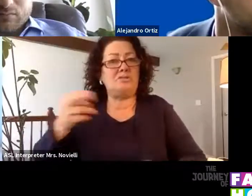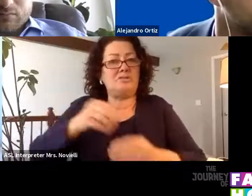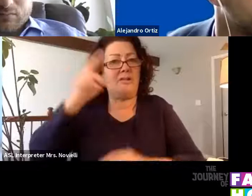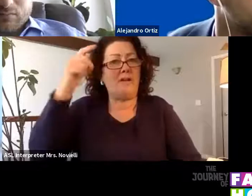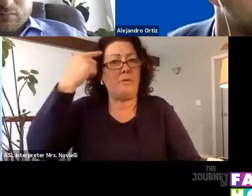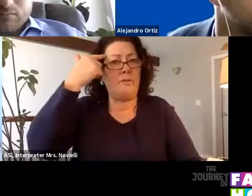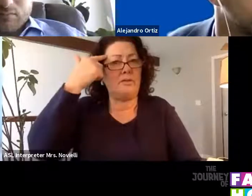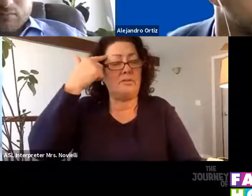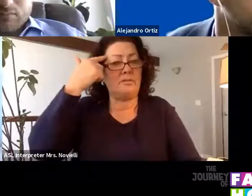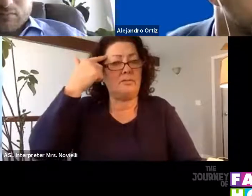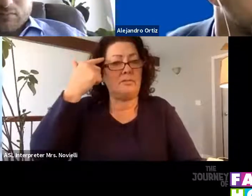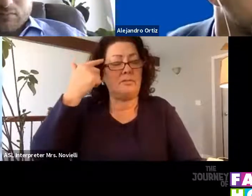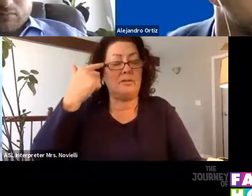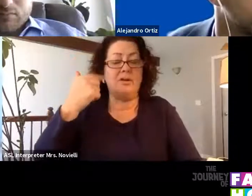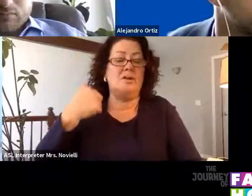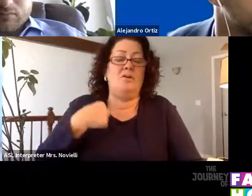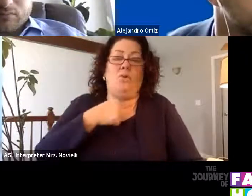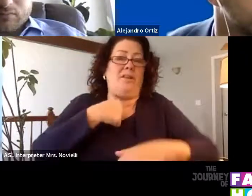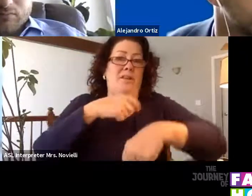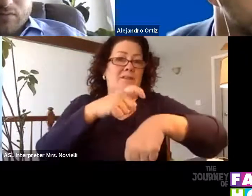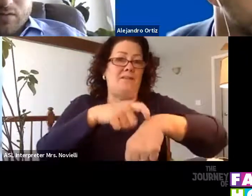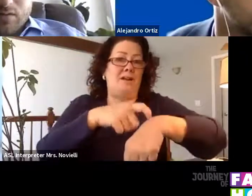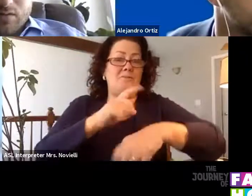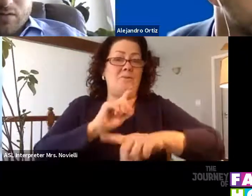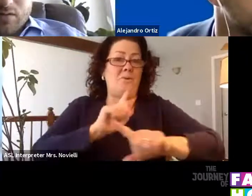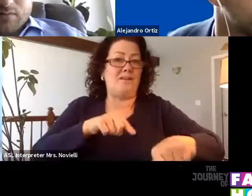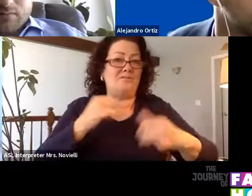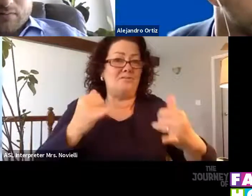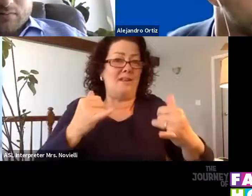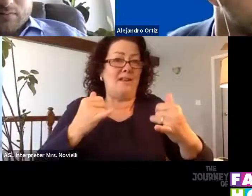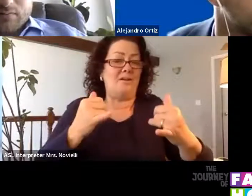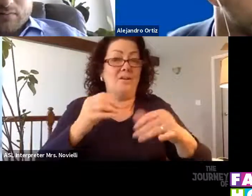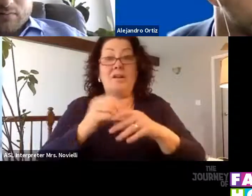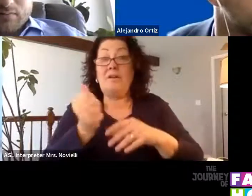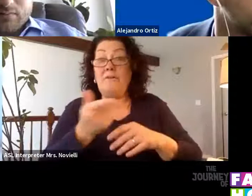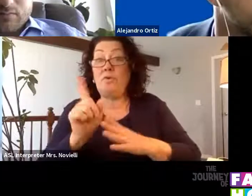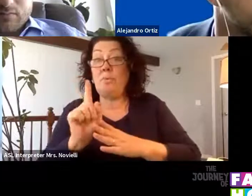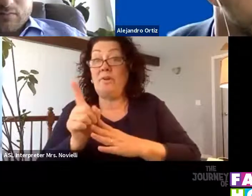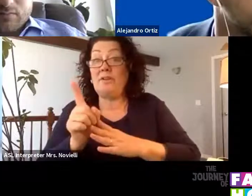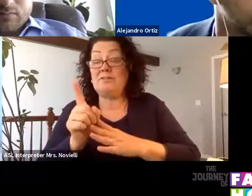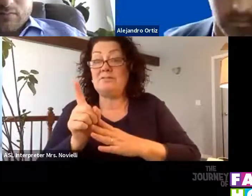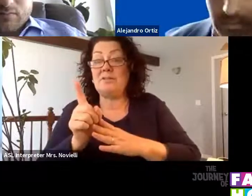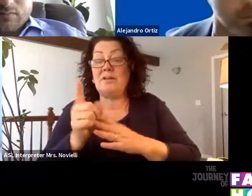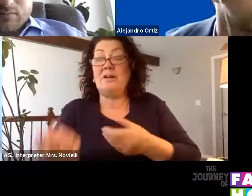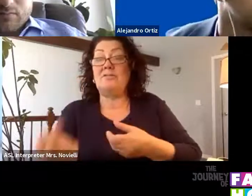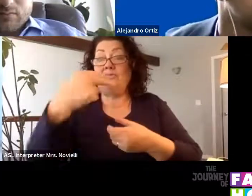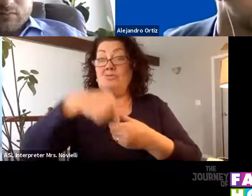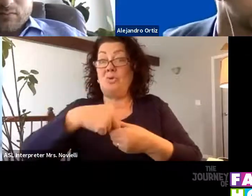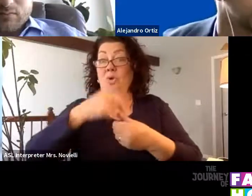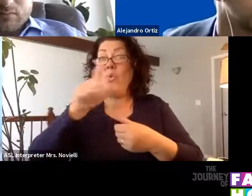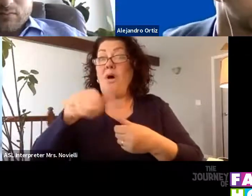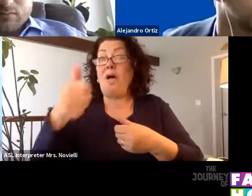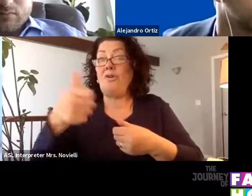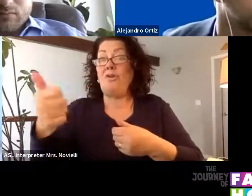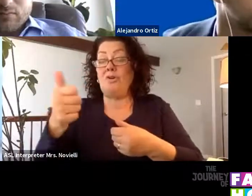And although we didn't get to those questions right now, in a few minutes, I'm gonna be joined by my colleagues from some